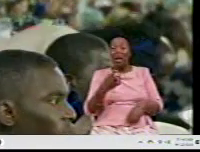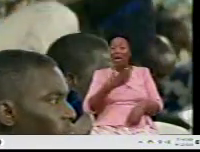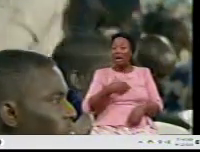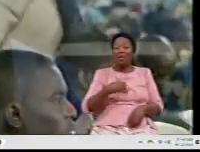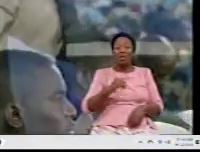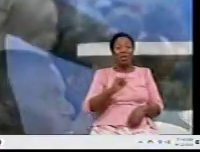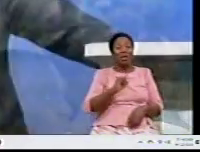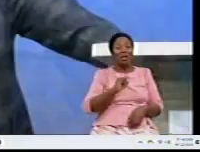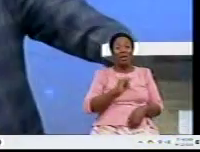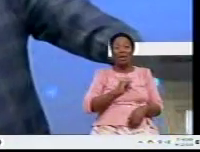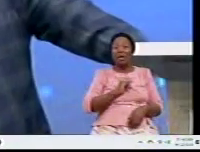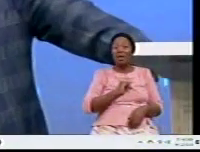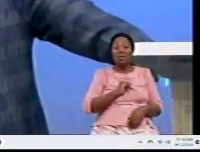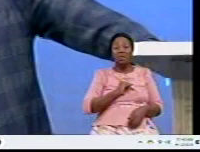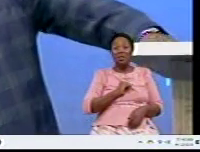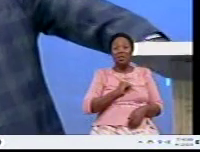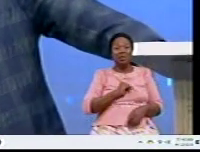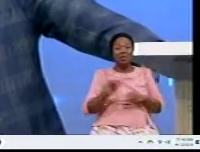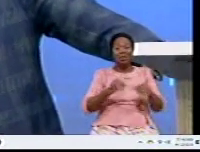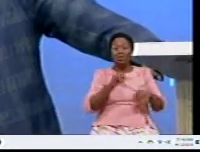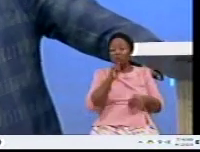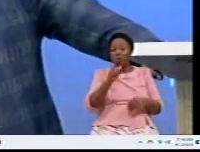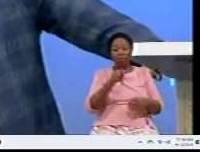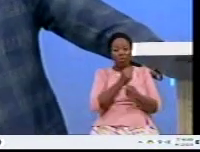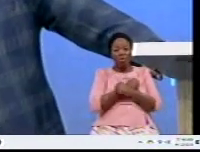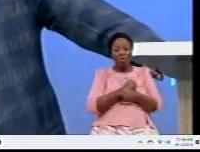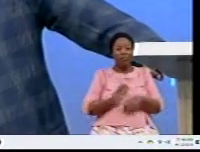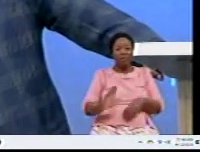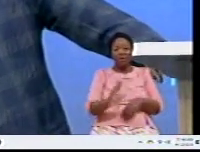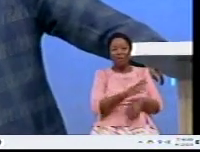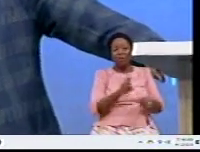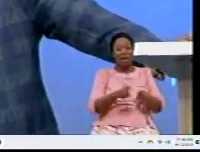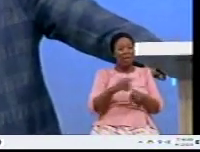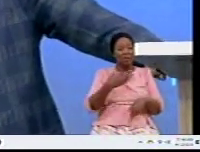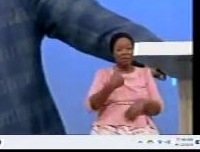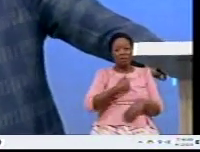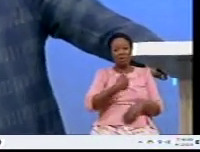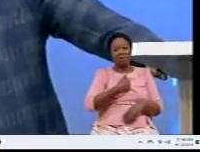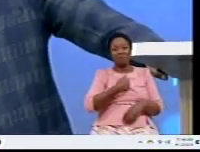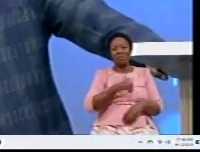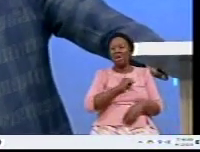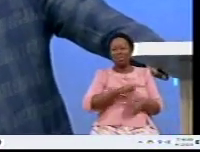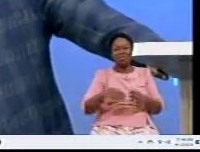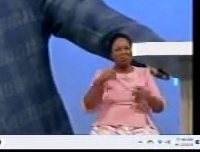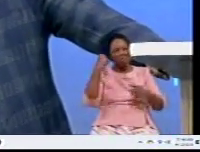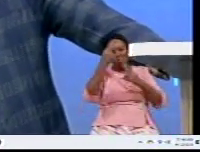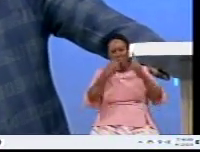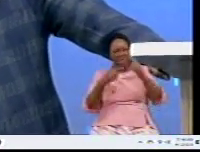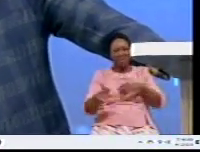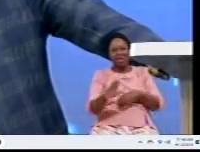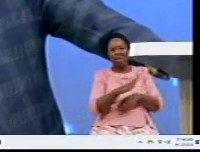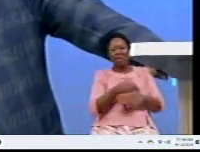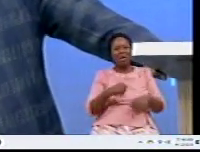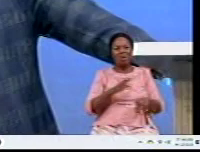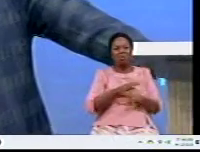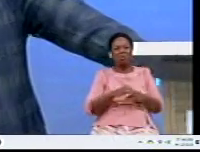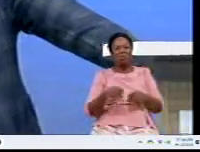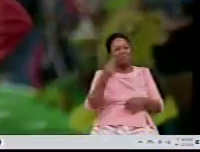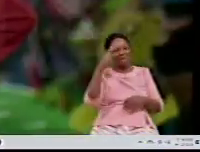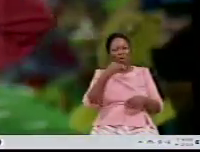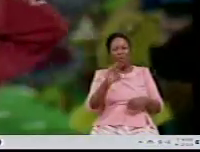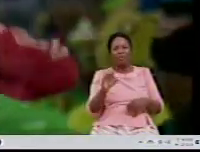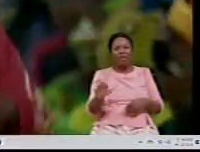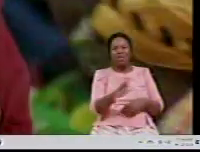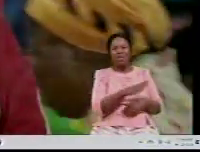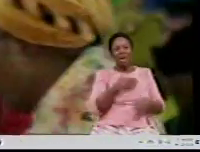love them as myself. I don't consider them. I don't consider their happiness or their